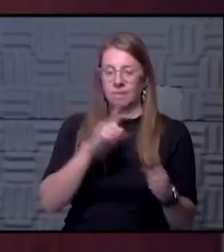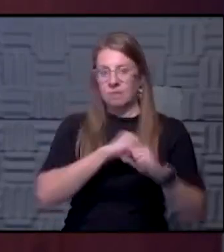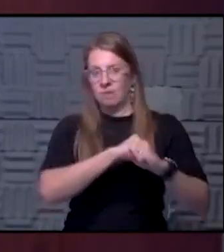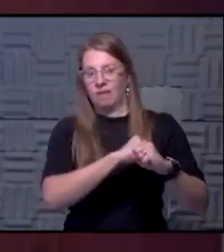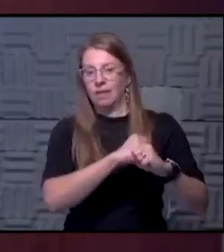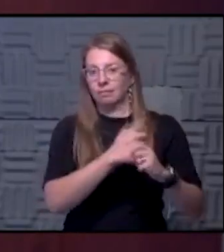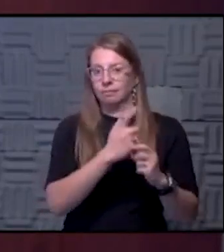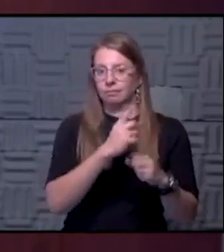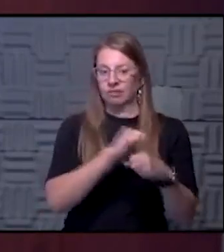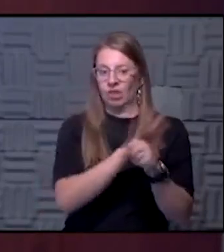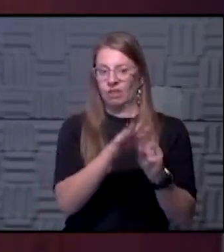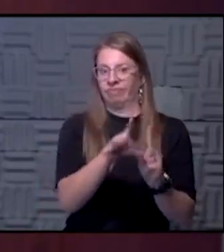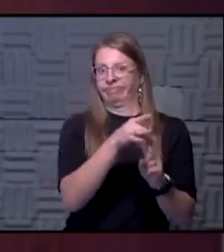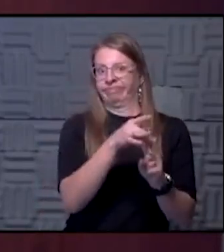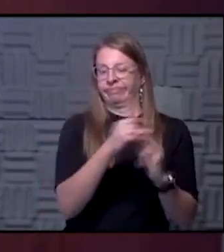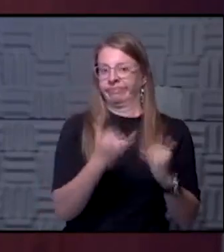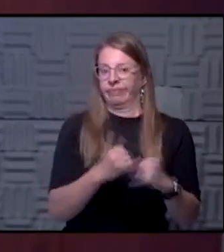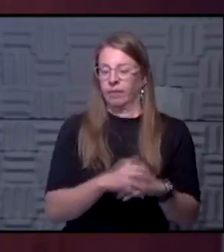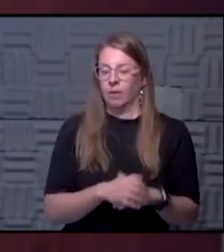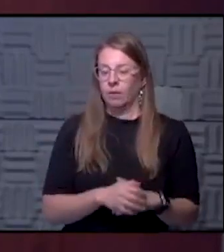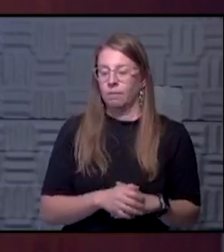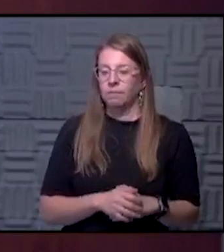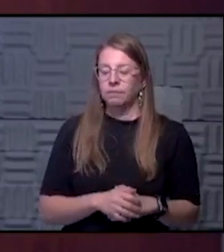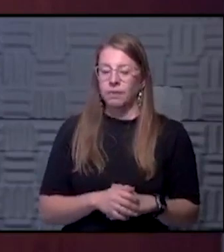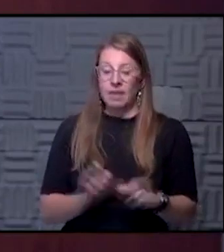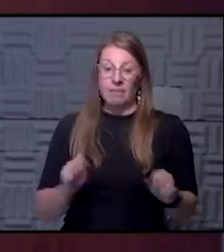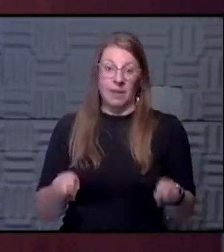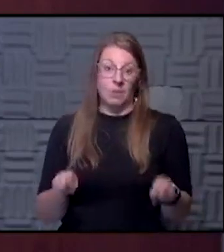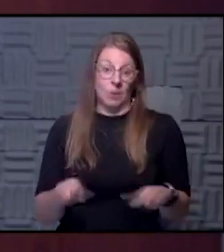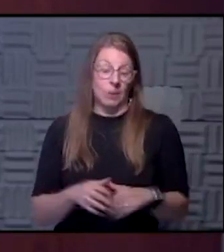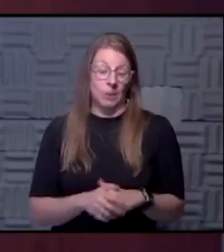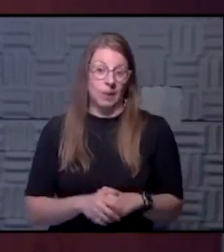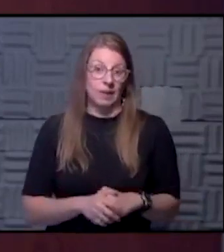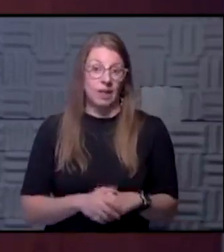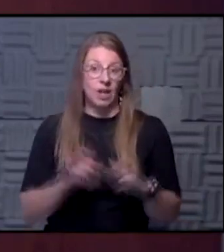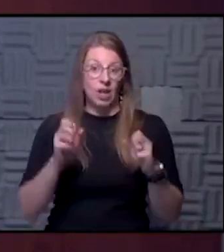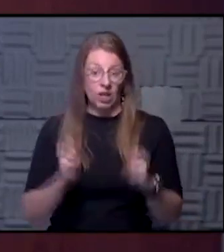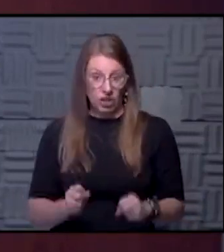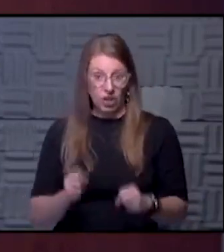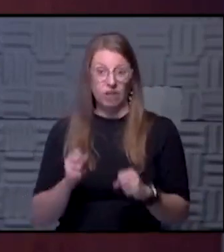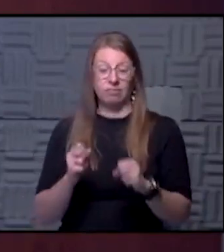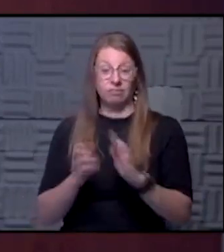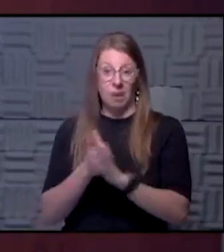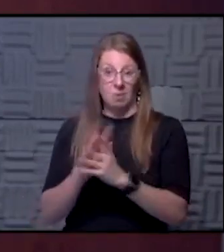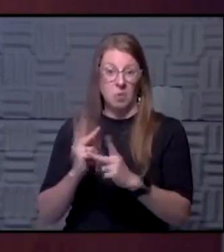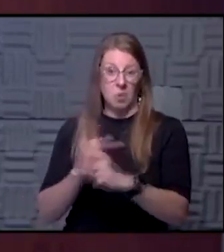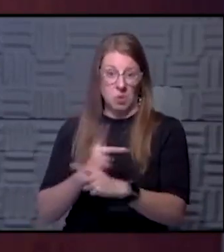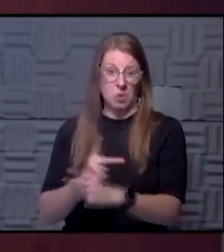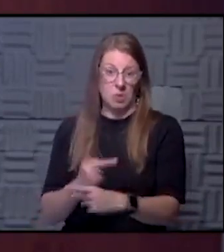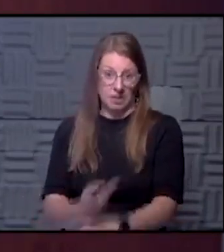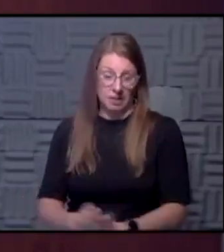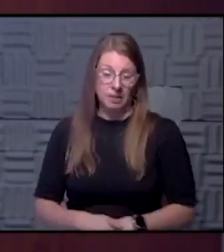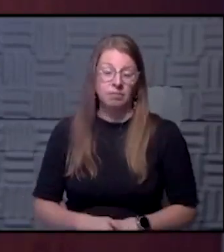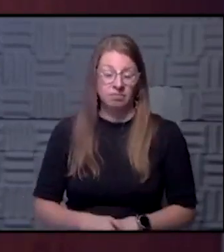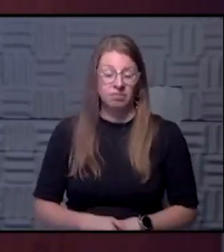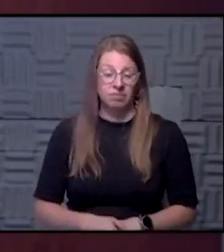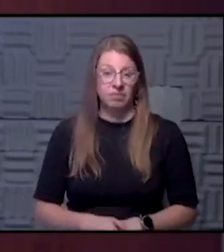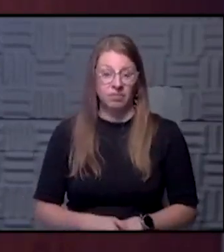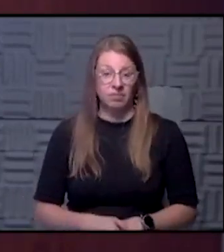at this point. So that is a possibility that it could progress, and certainly that's our